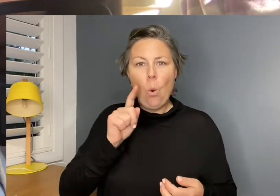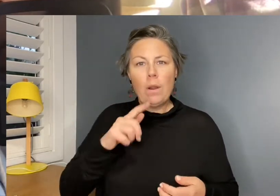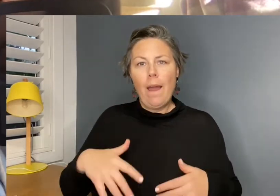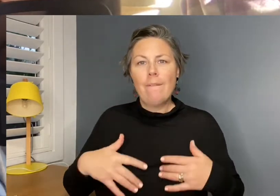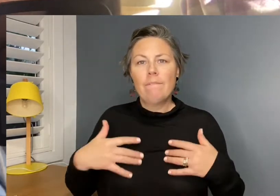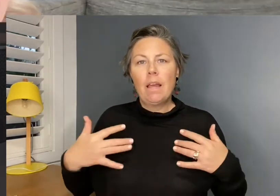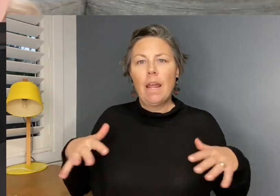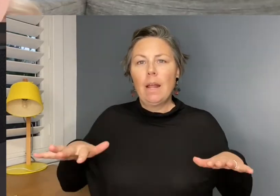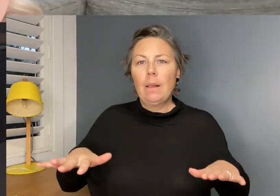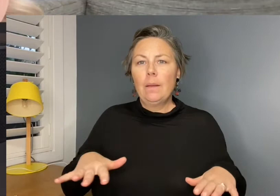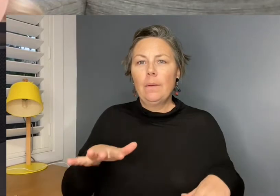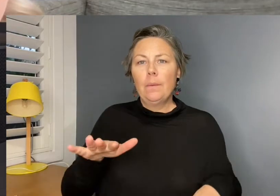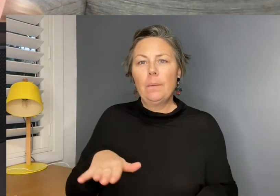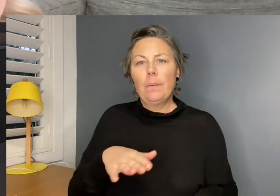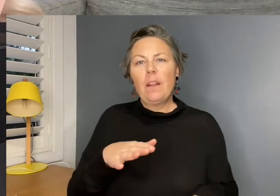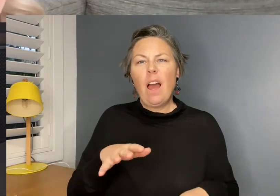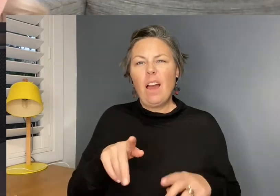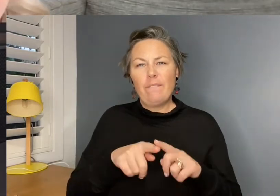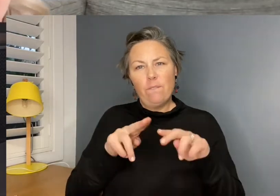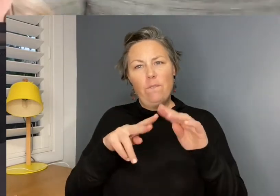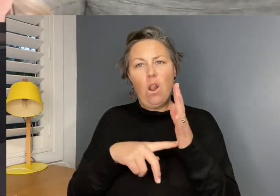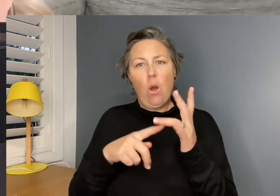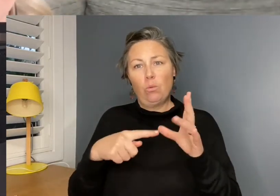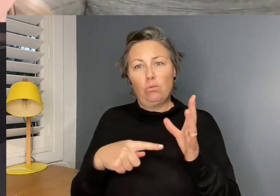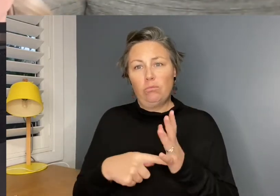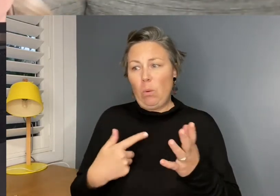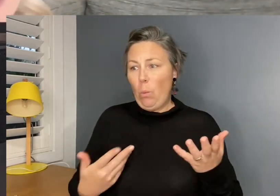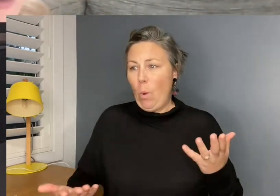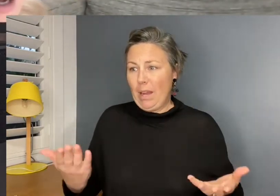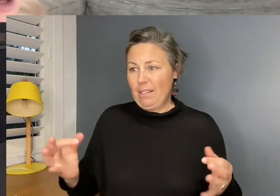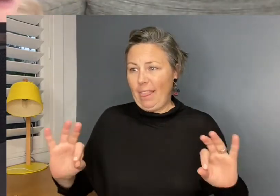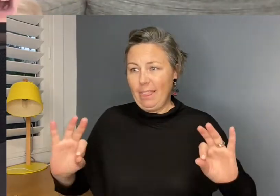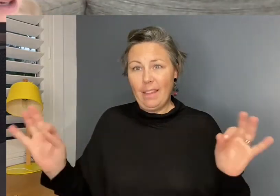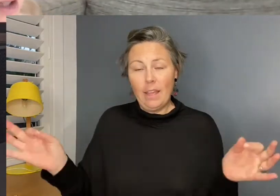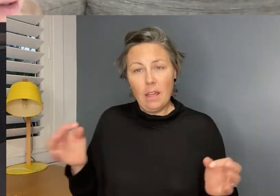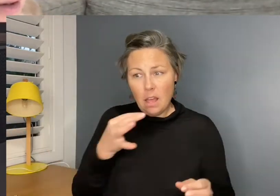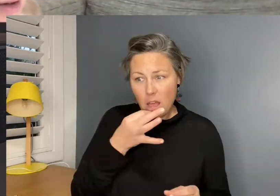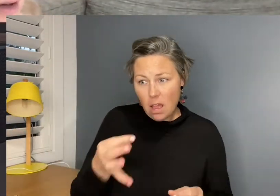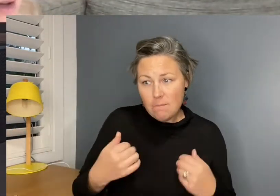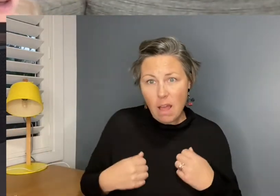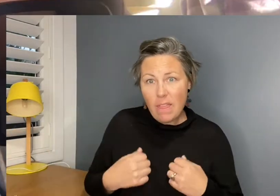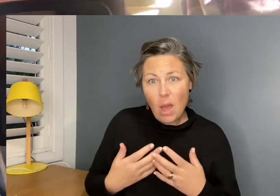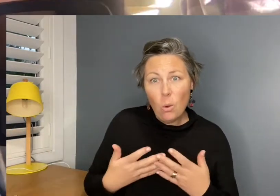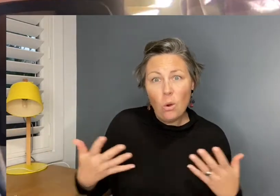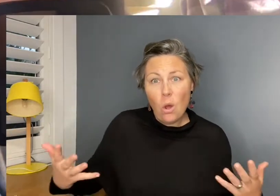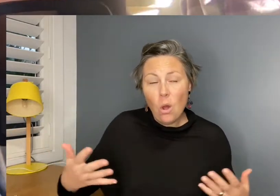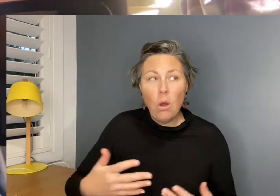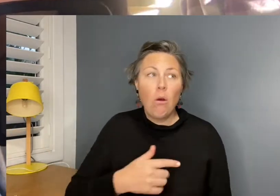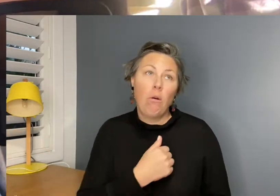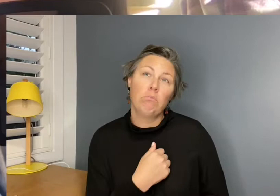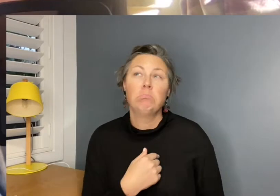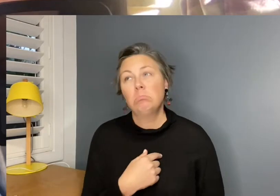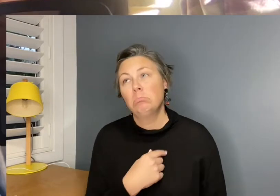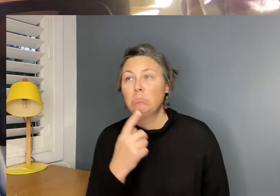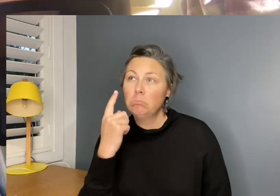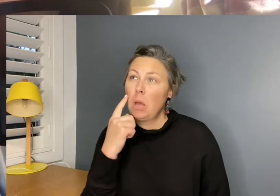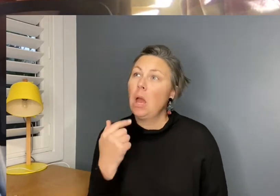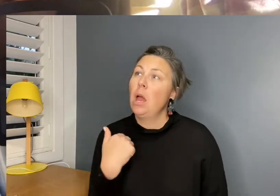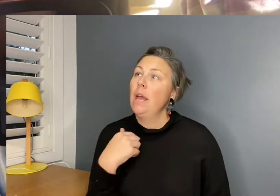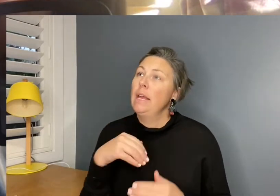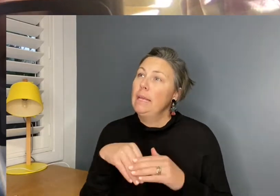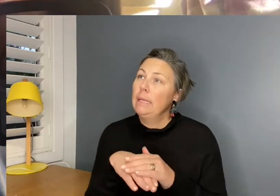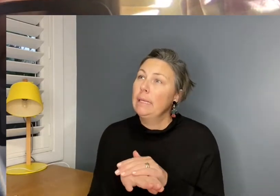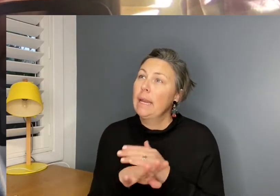to feel weightless. So how long were you in the bath for then in total? Like a couple of hours or? Yeah, I think I probably got in at